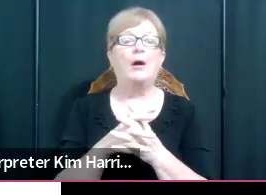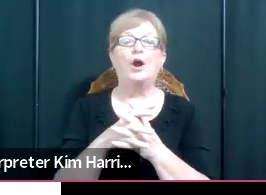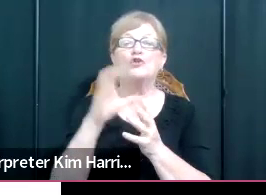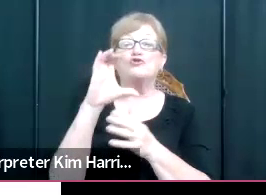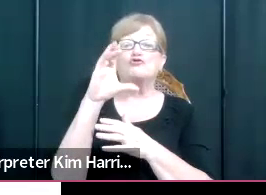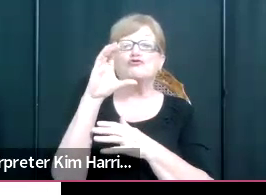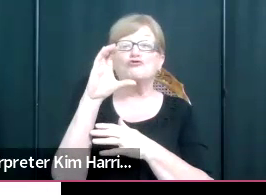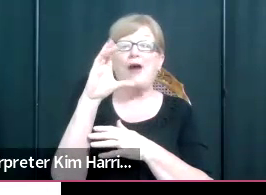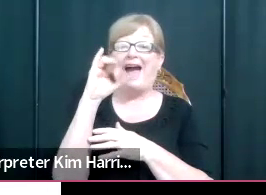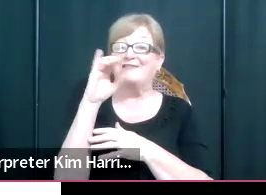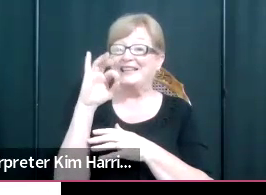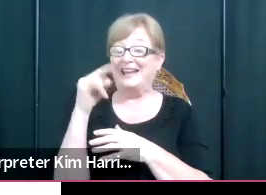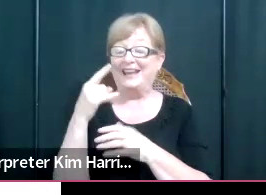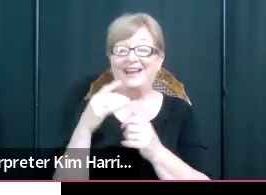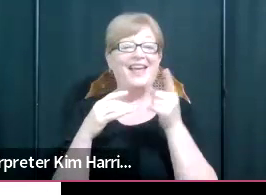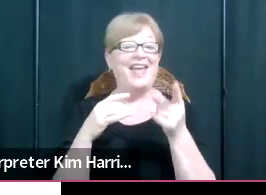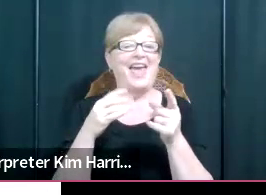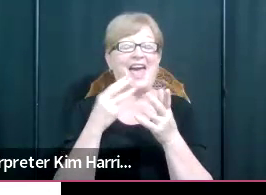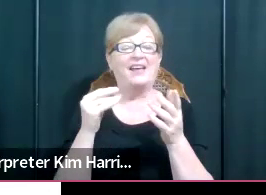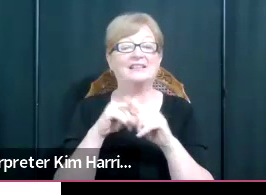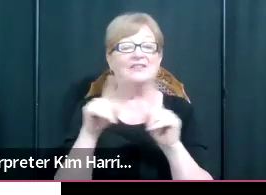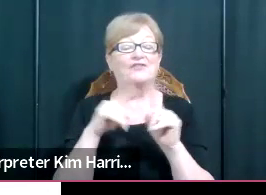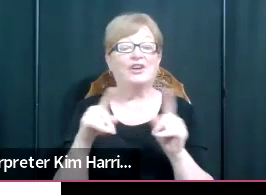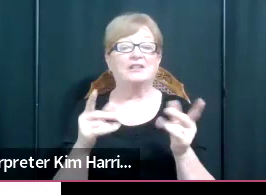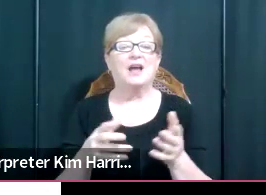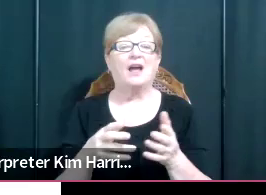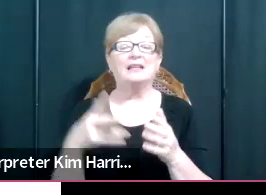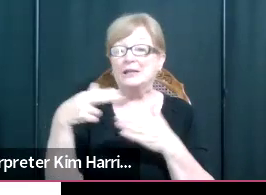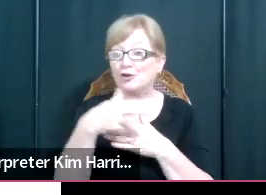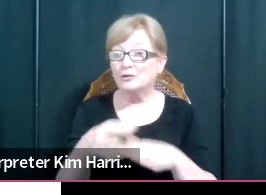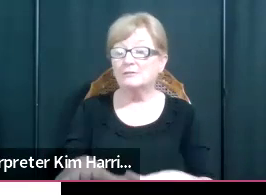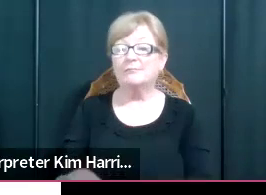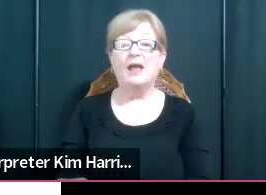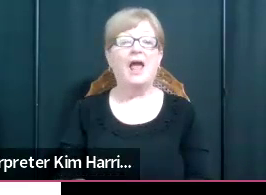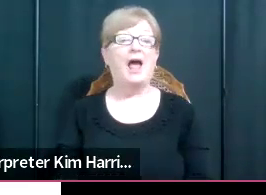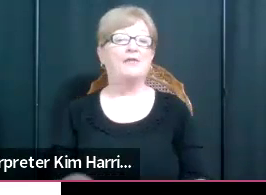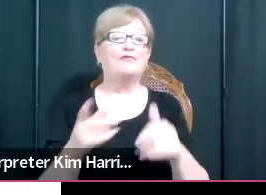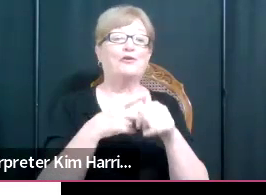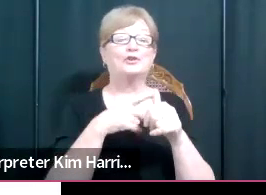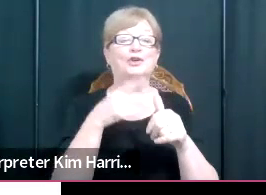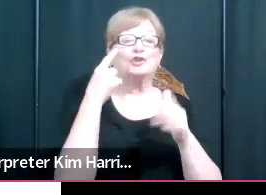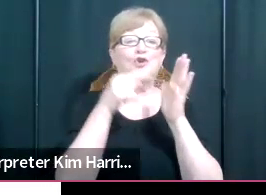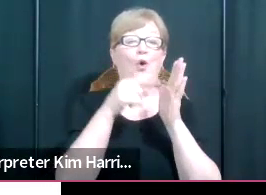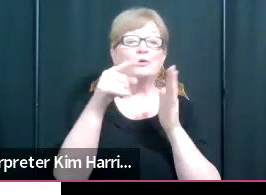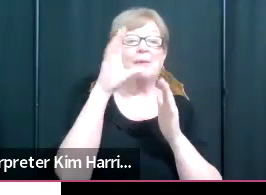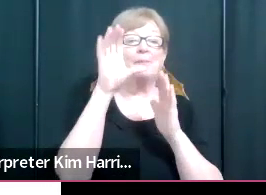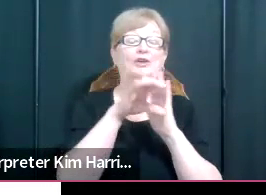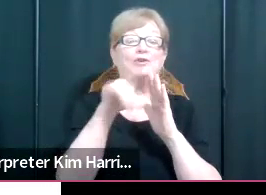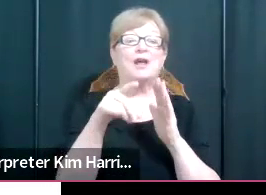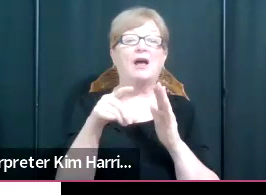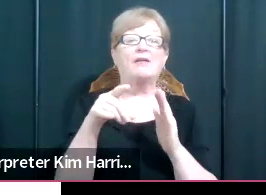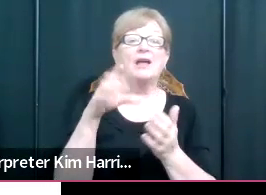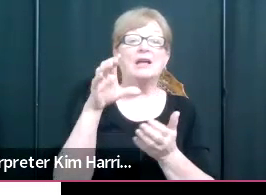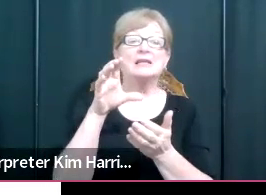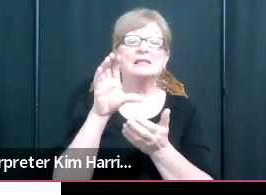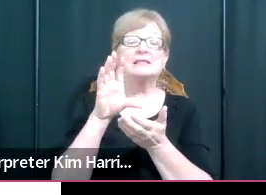crafting, and we have different scissors. This first image shows a picture of suction cup scissors that suction